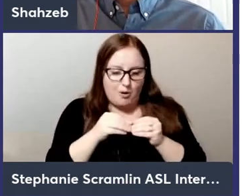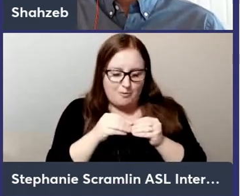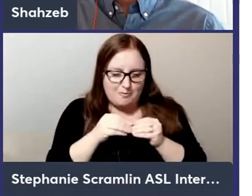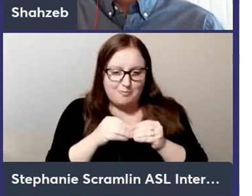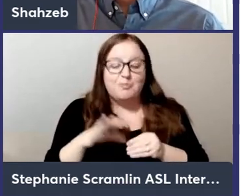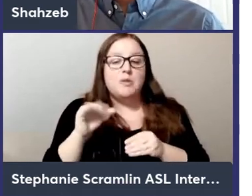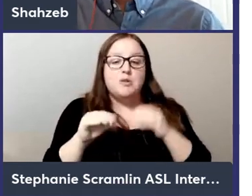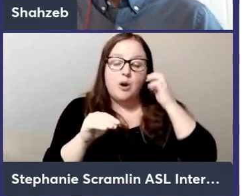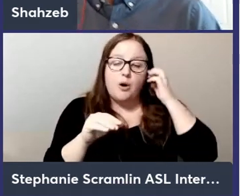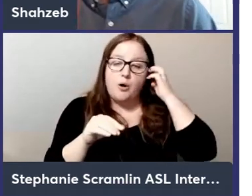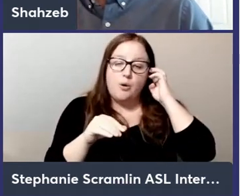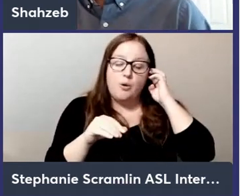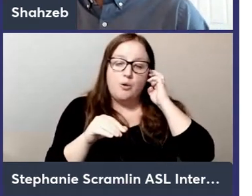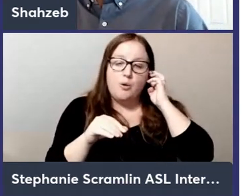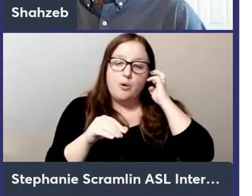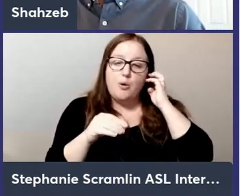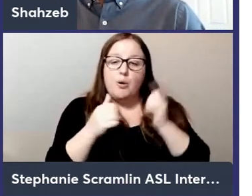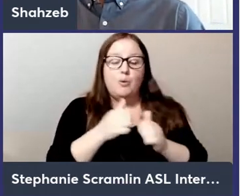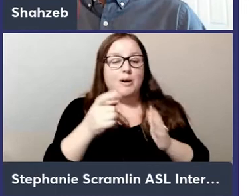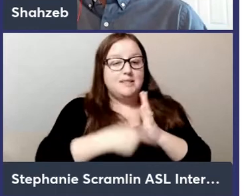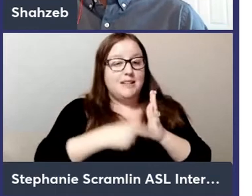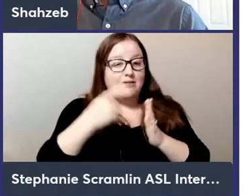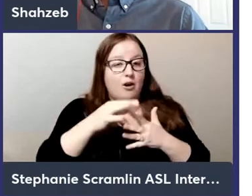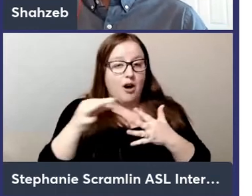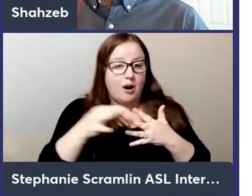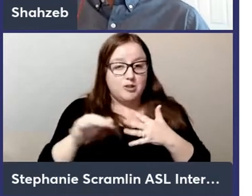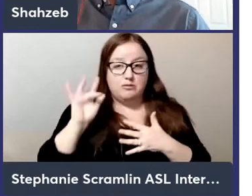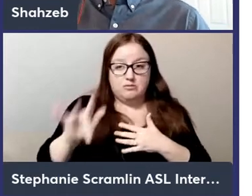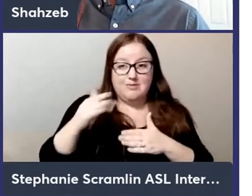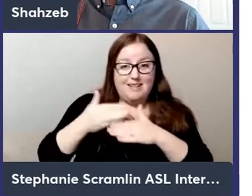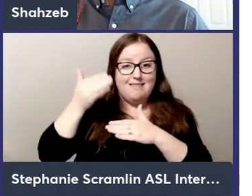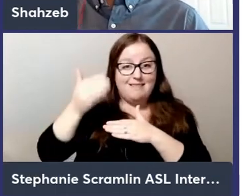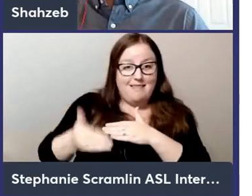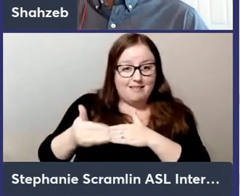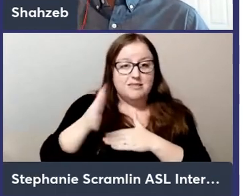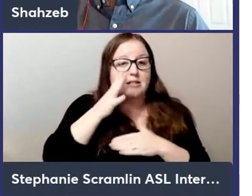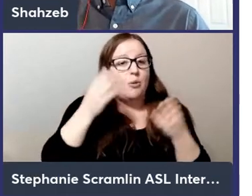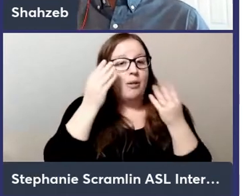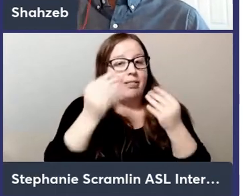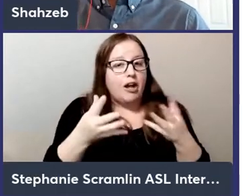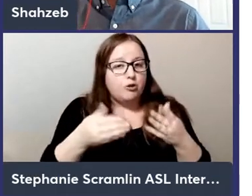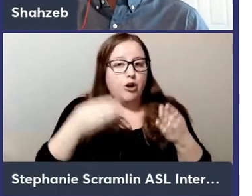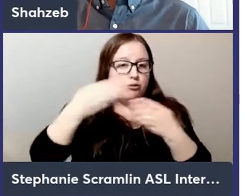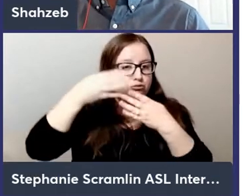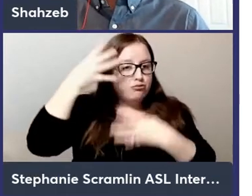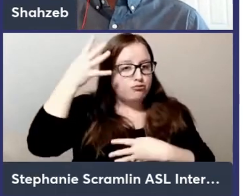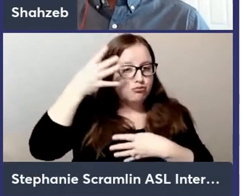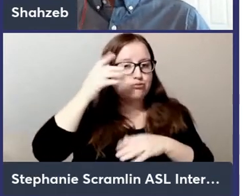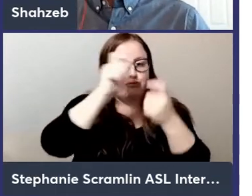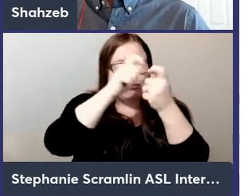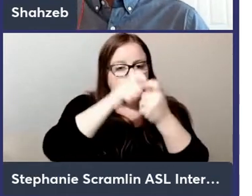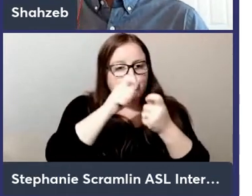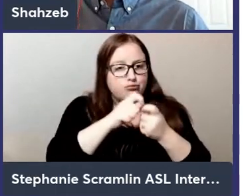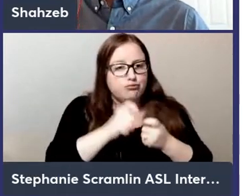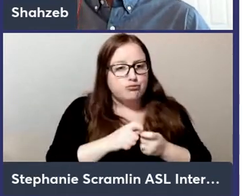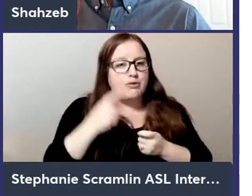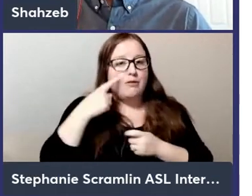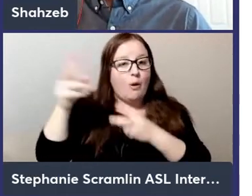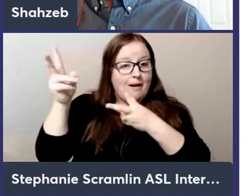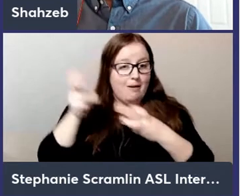So with the default option, you click on next. It'll give you a rundown of all the details of your